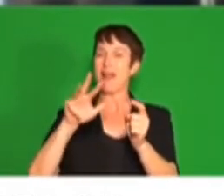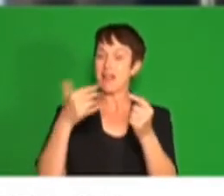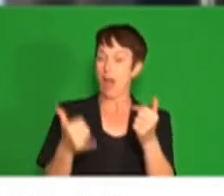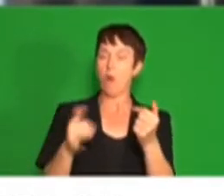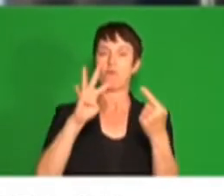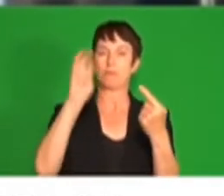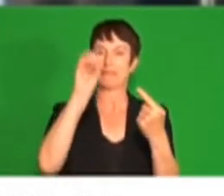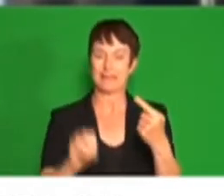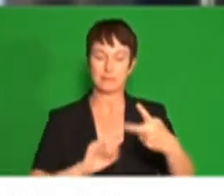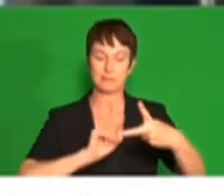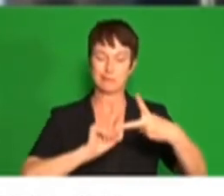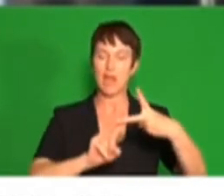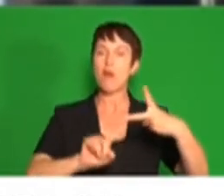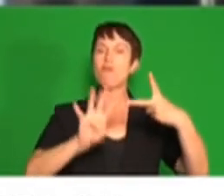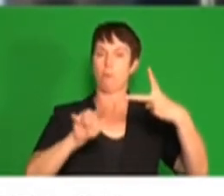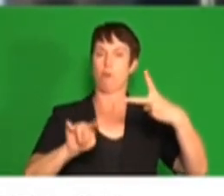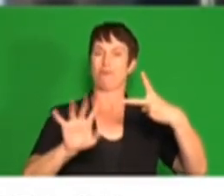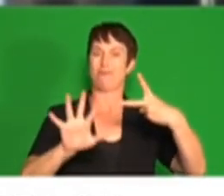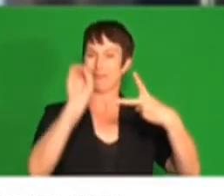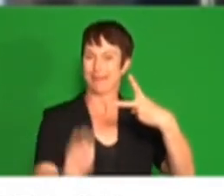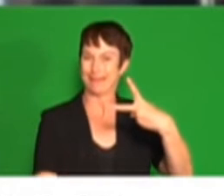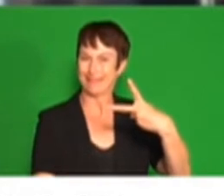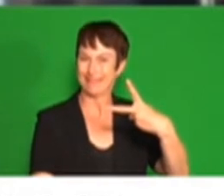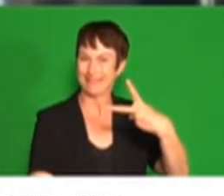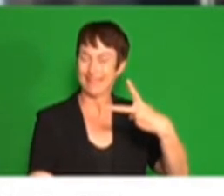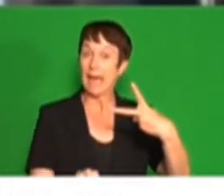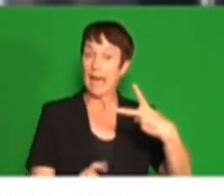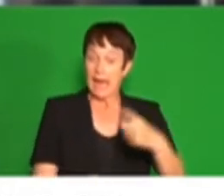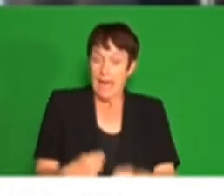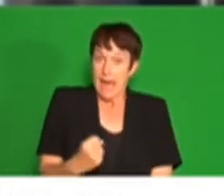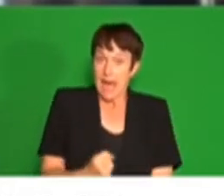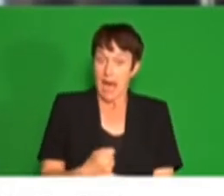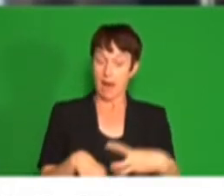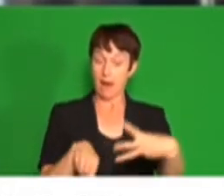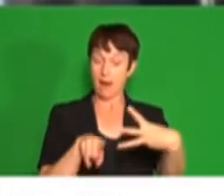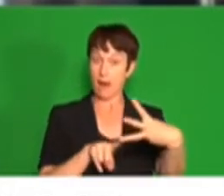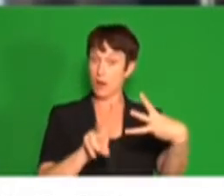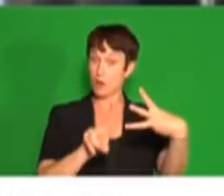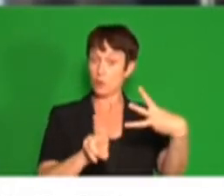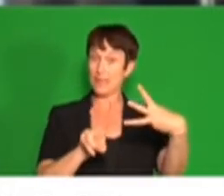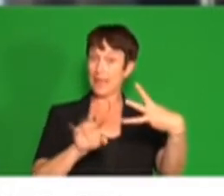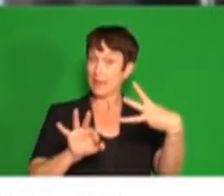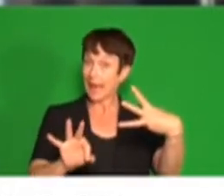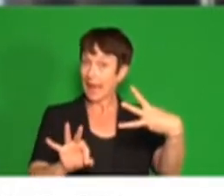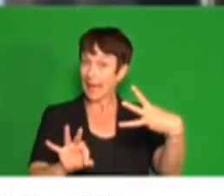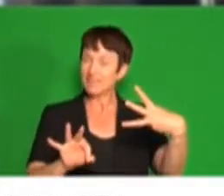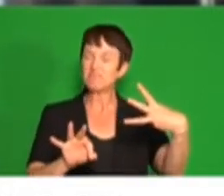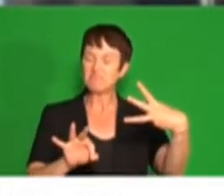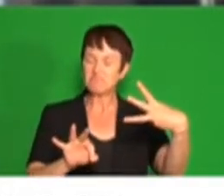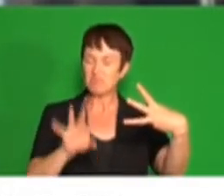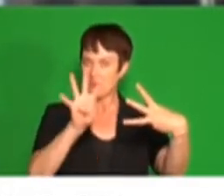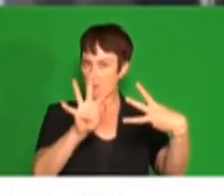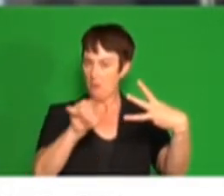2022. The forecast for 2023 is